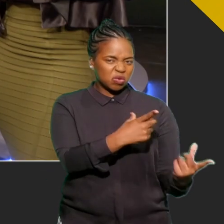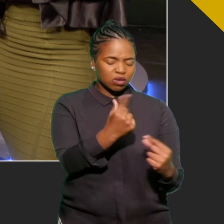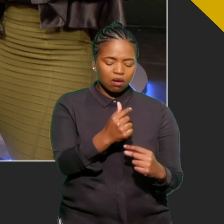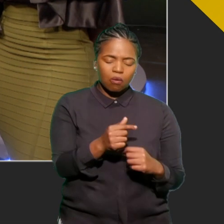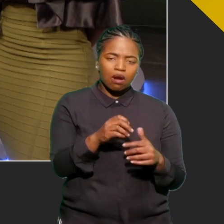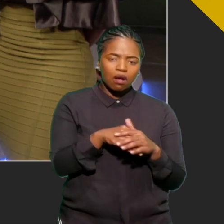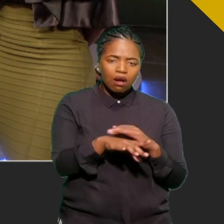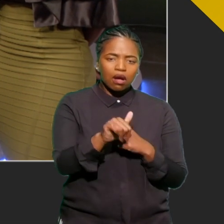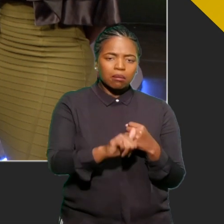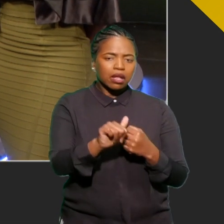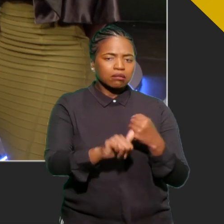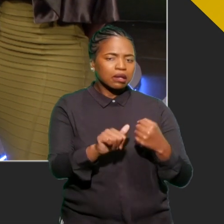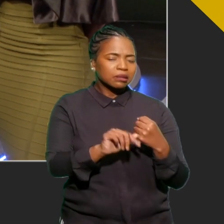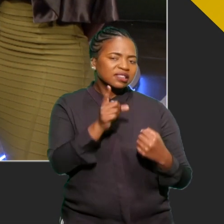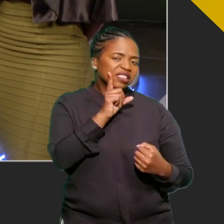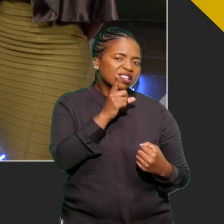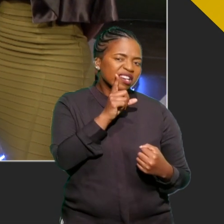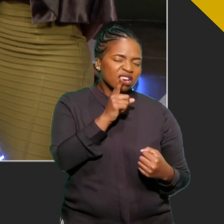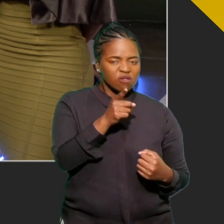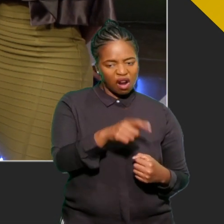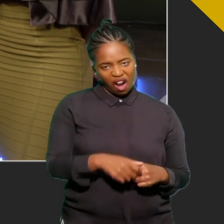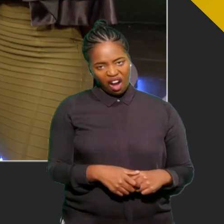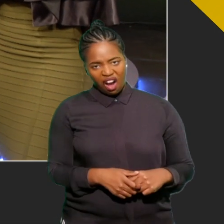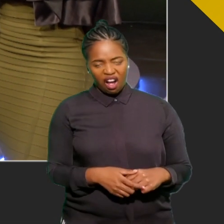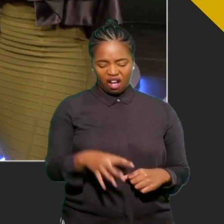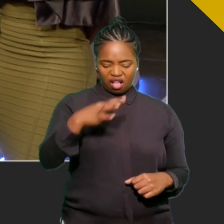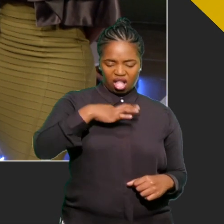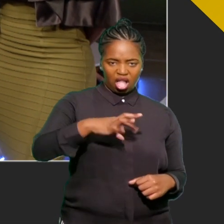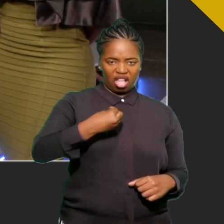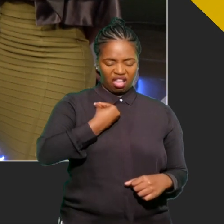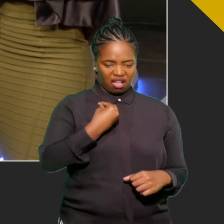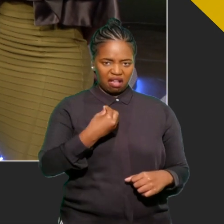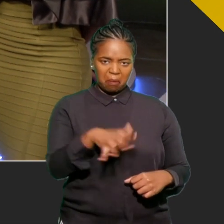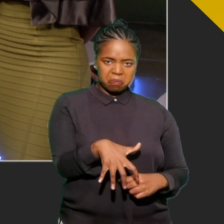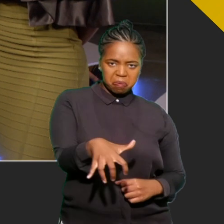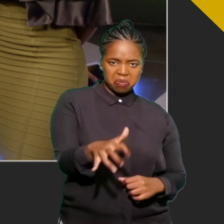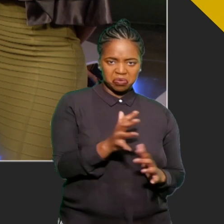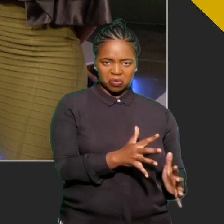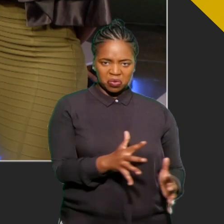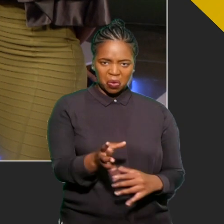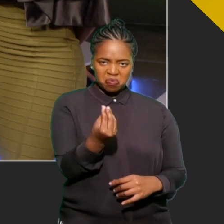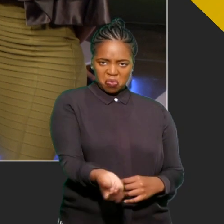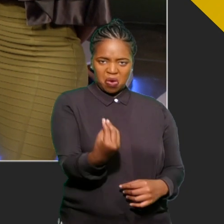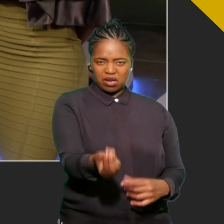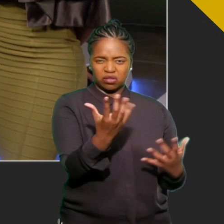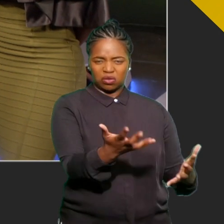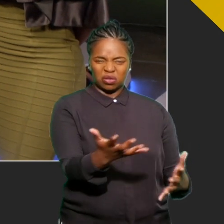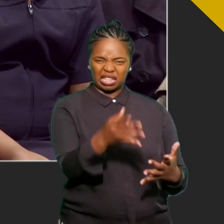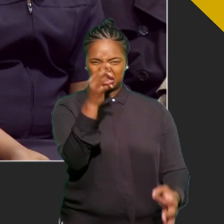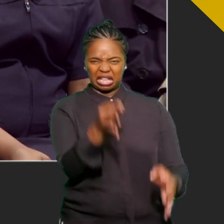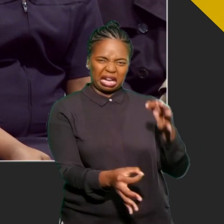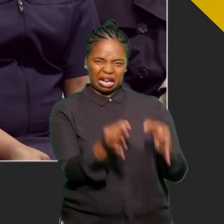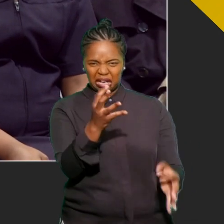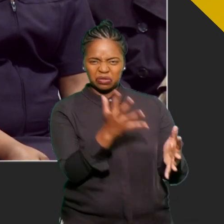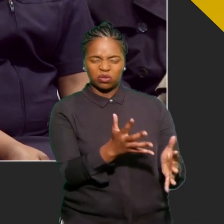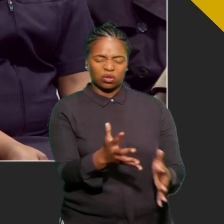calling, cause always in order to pull up, there are feel guilty. But we share with Mila, we are going to know Mnyani. We are judge. Kadi lo